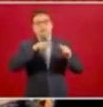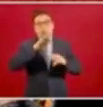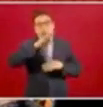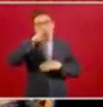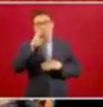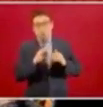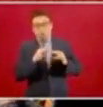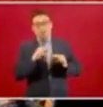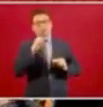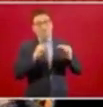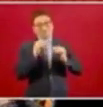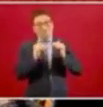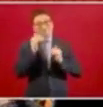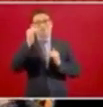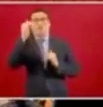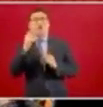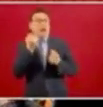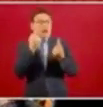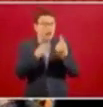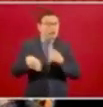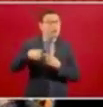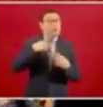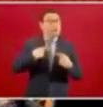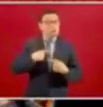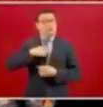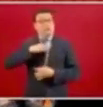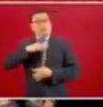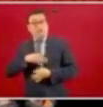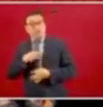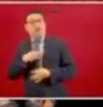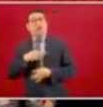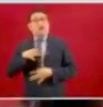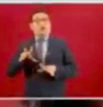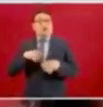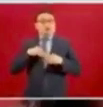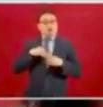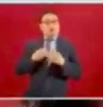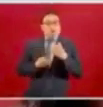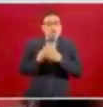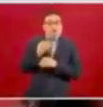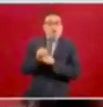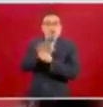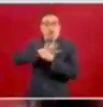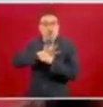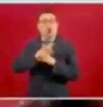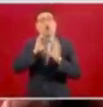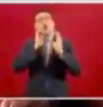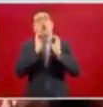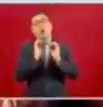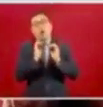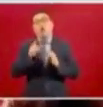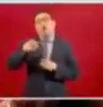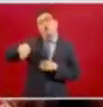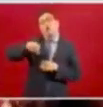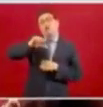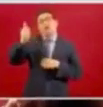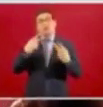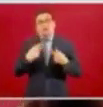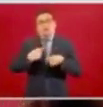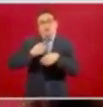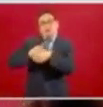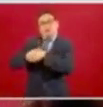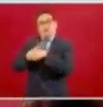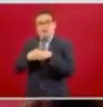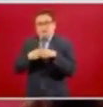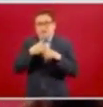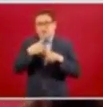see that this percentage will show an increase in the upcoming weeks.